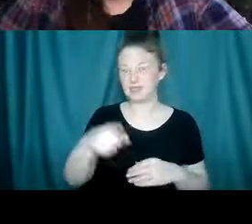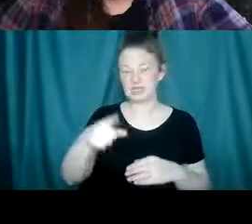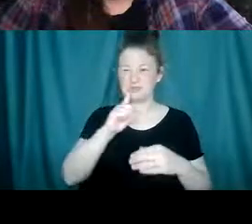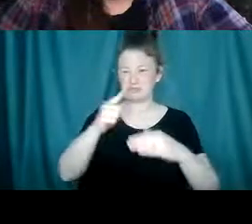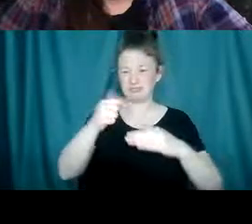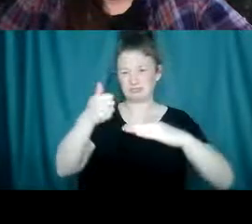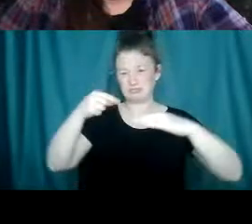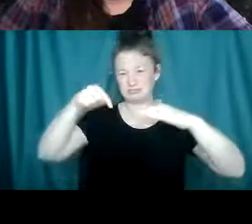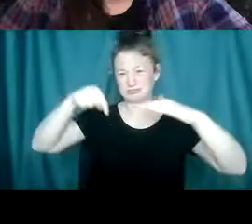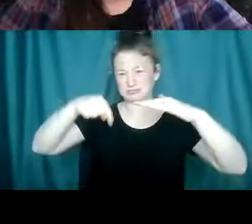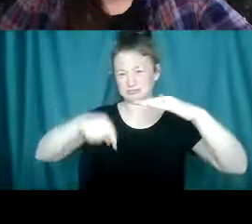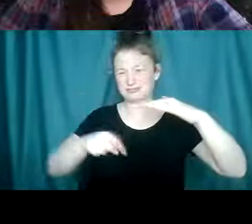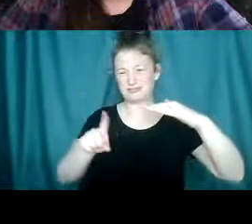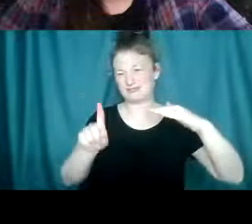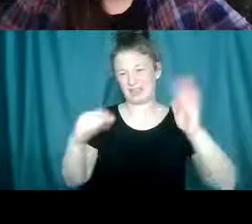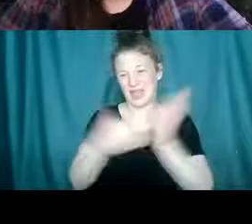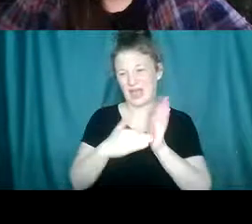thousands of meters below the ground.